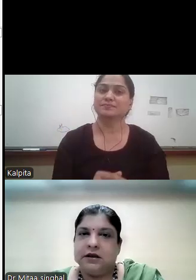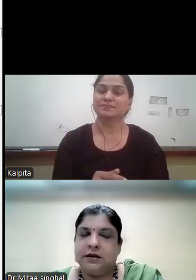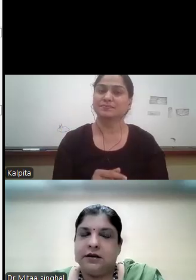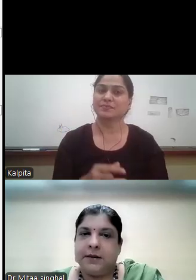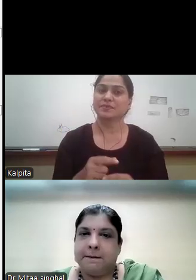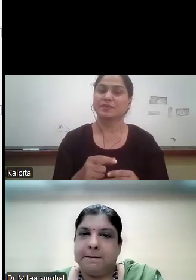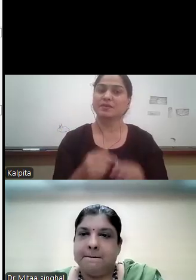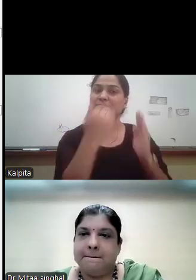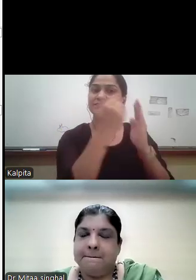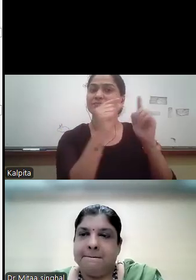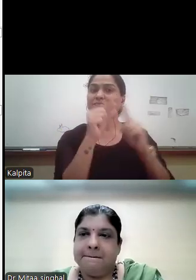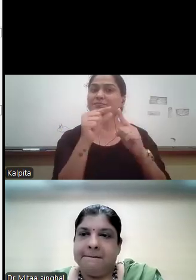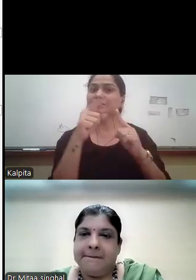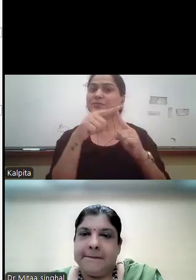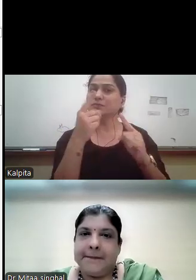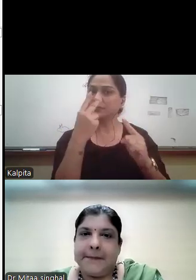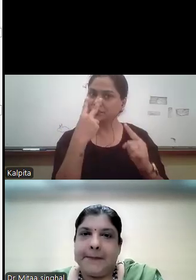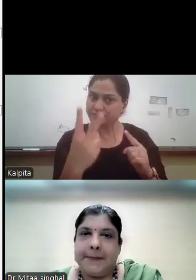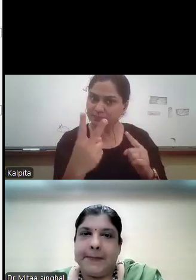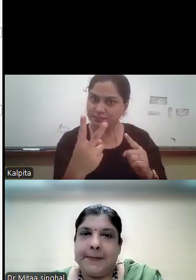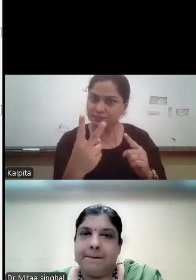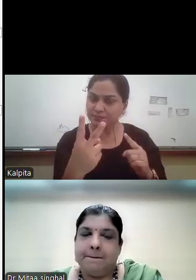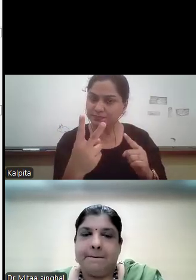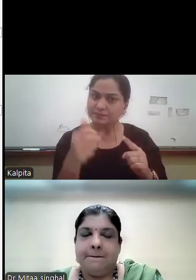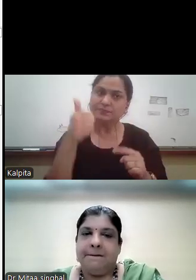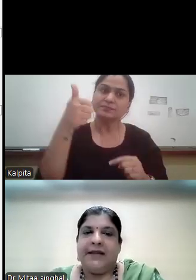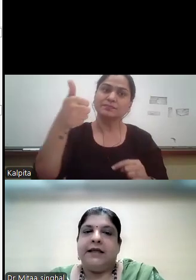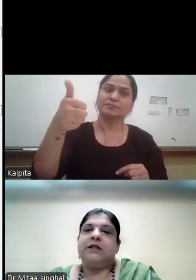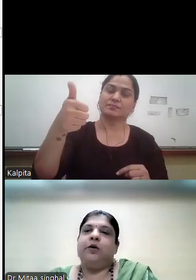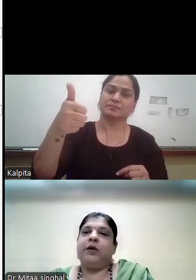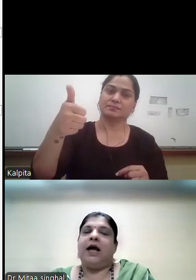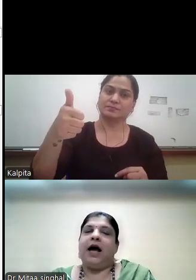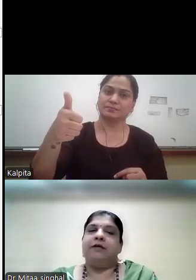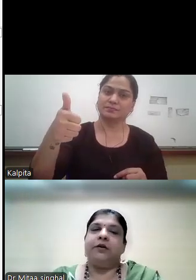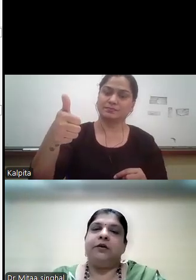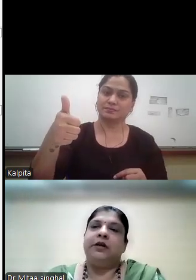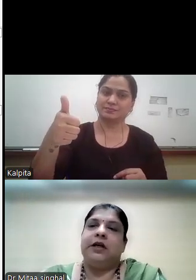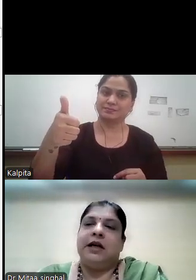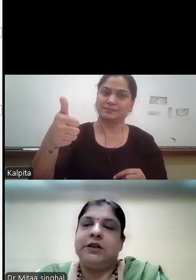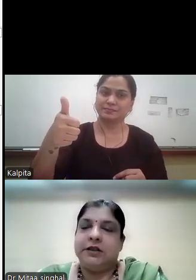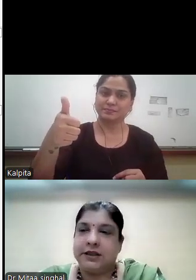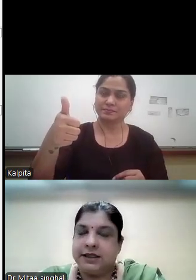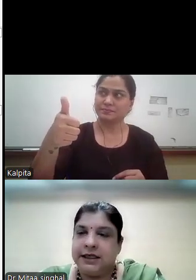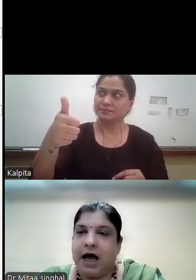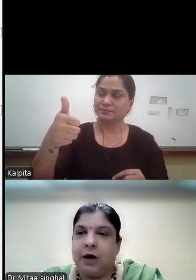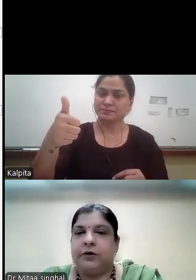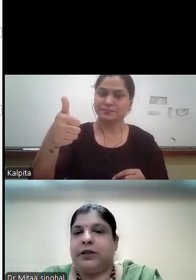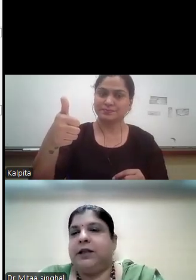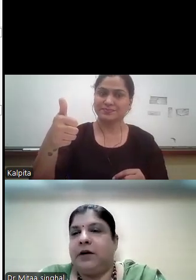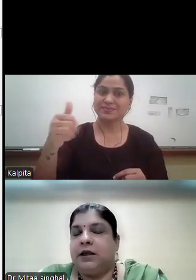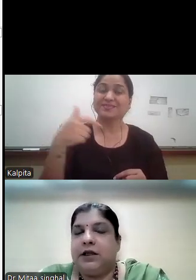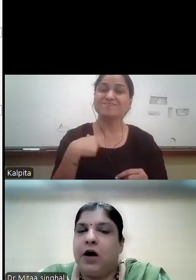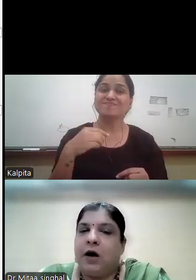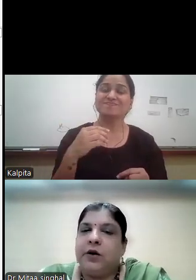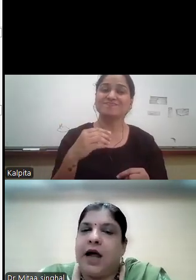slides. It's visible, ma'am. Yes. So we have to, I was discussing how to train